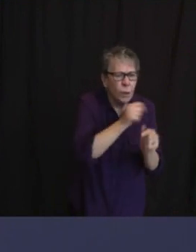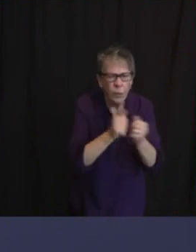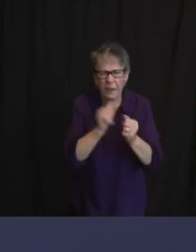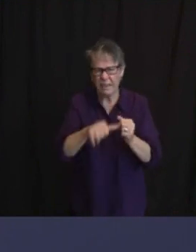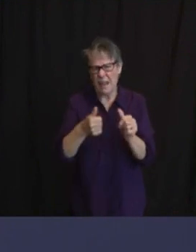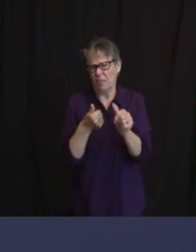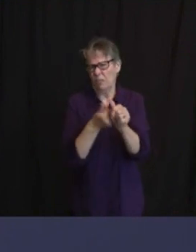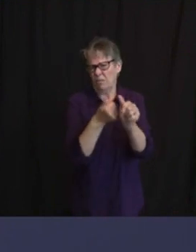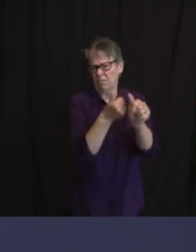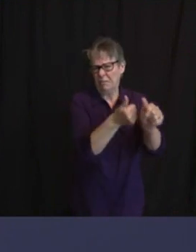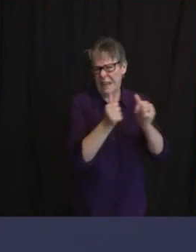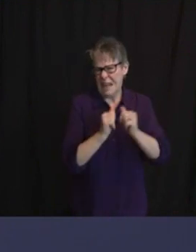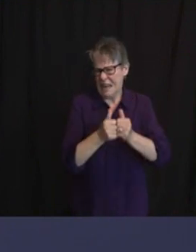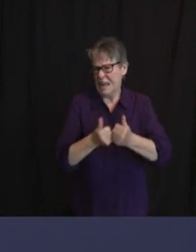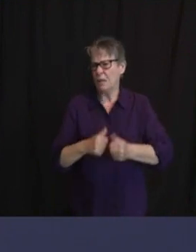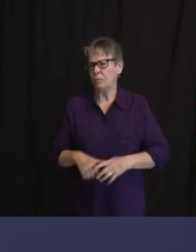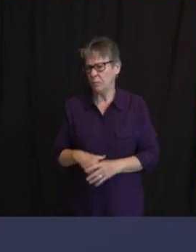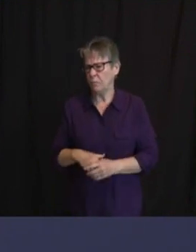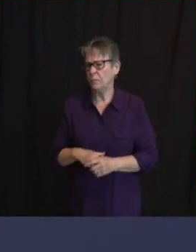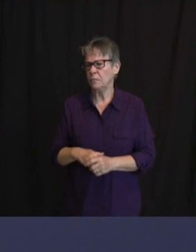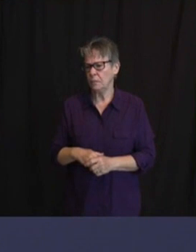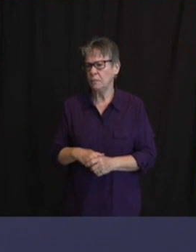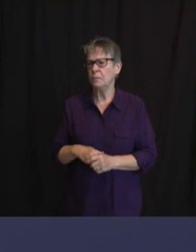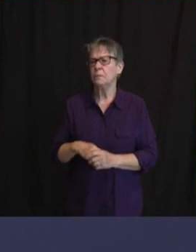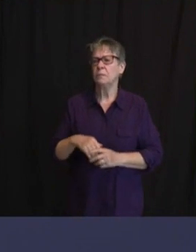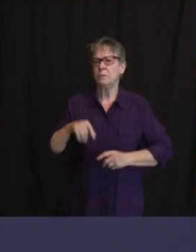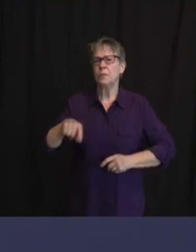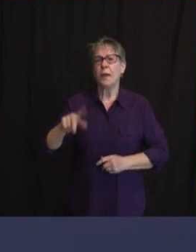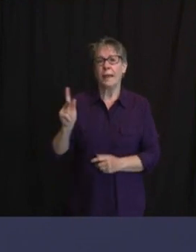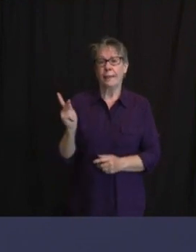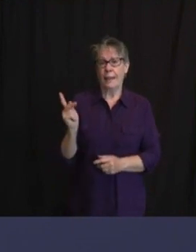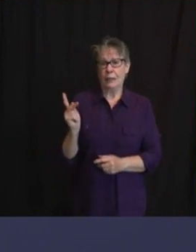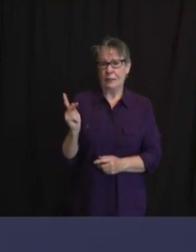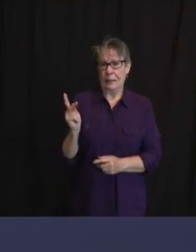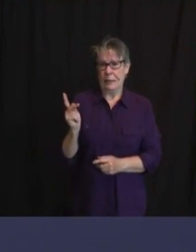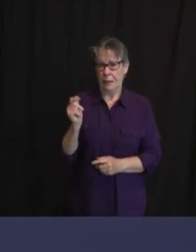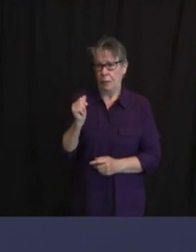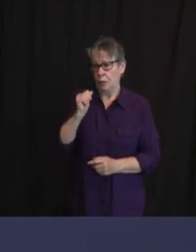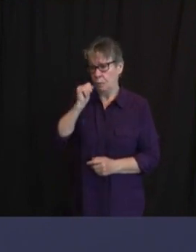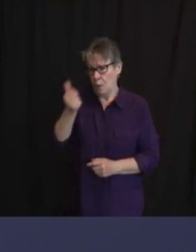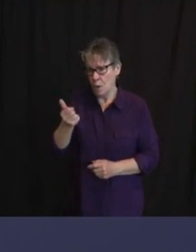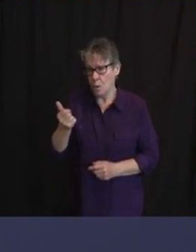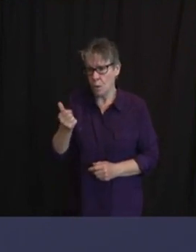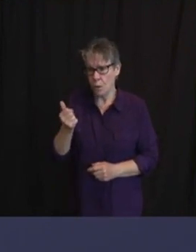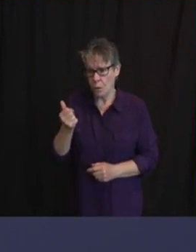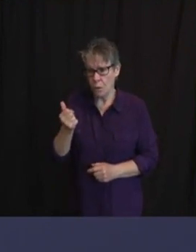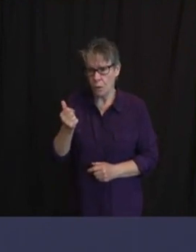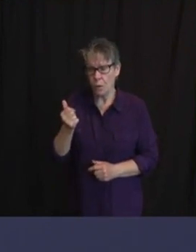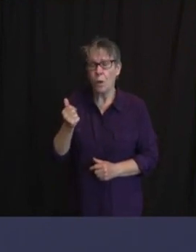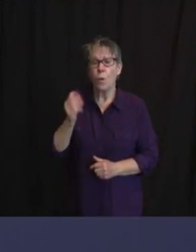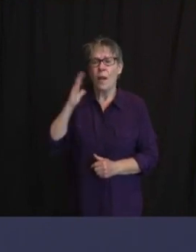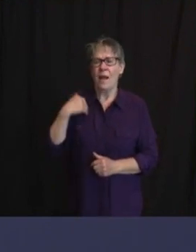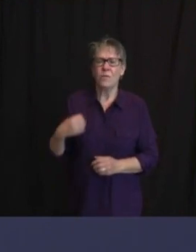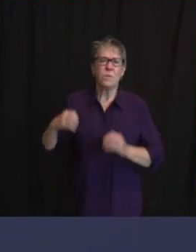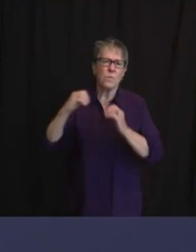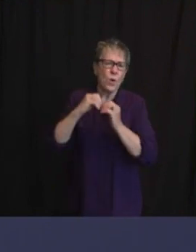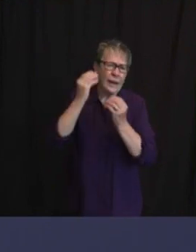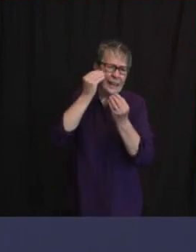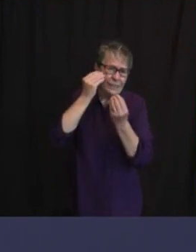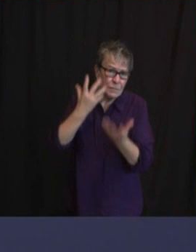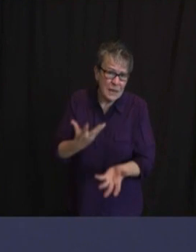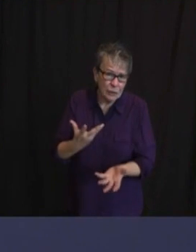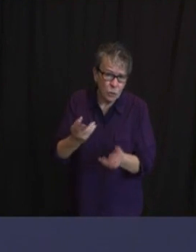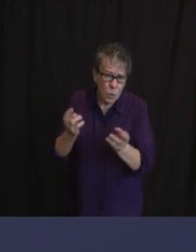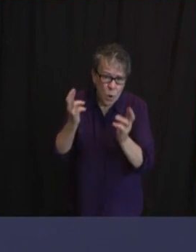we'll have something to say about that, at least summarize where that stands. And with that, let's jump in. Matt? Yeah,